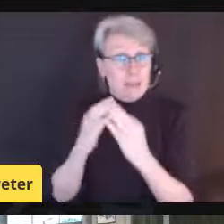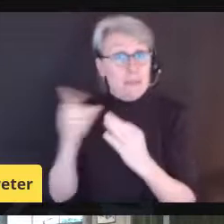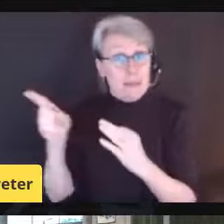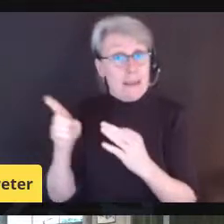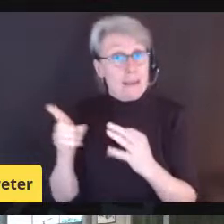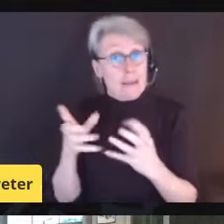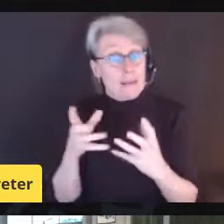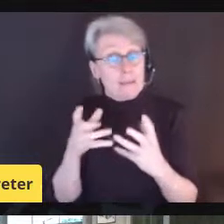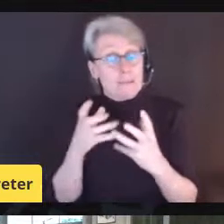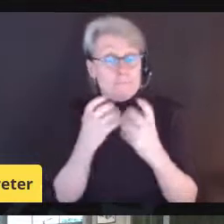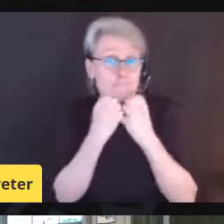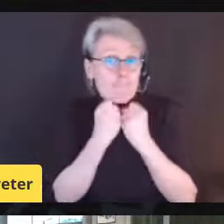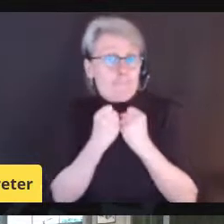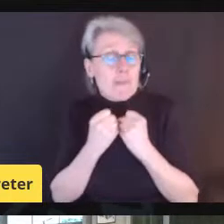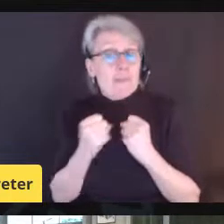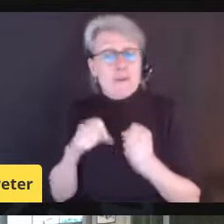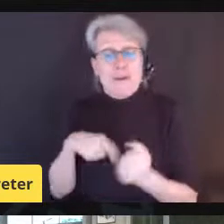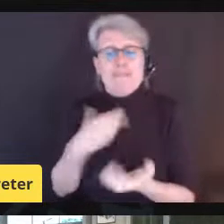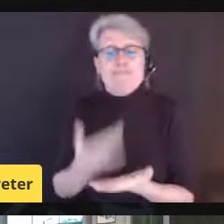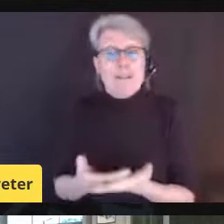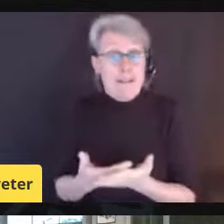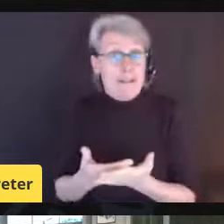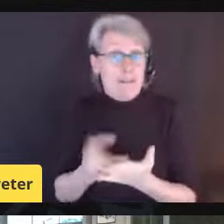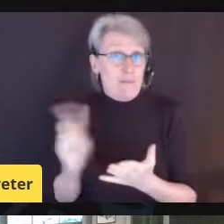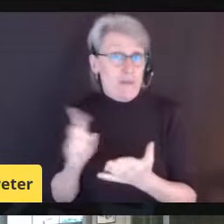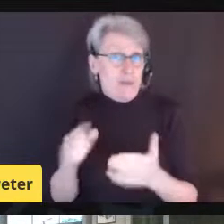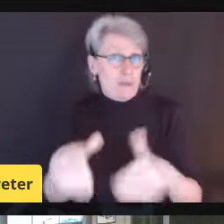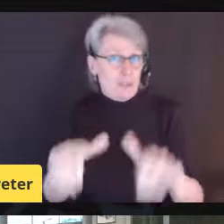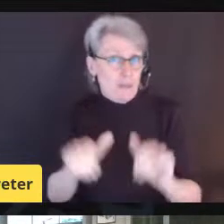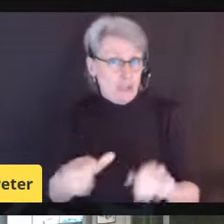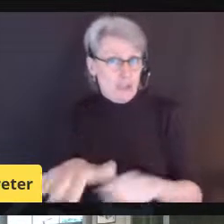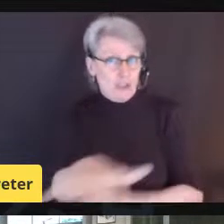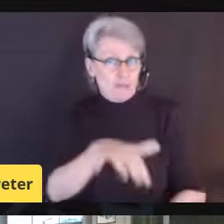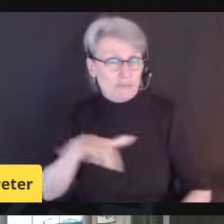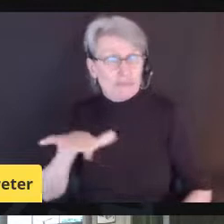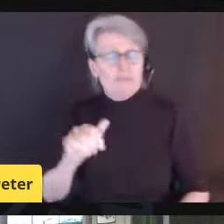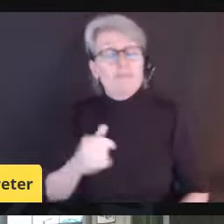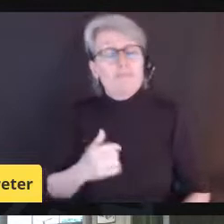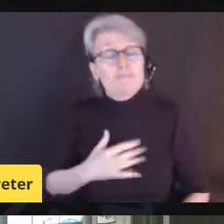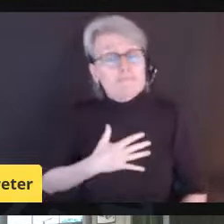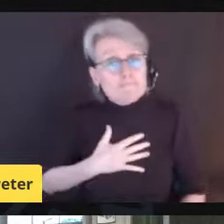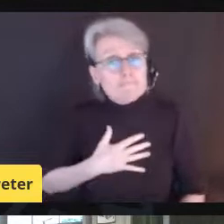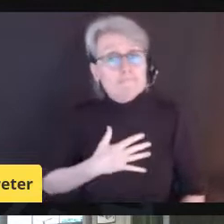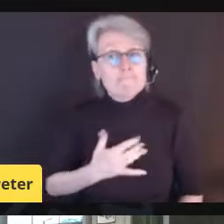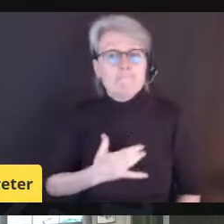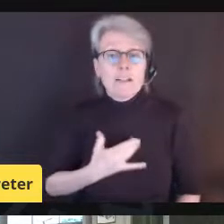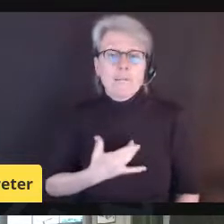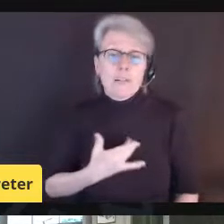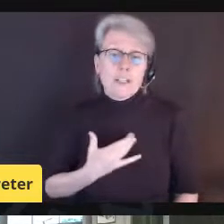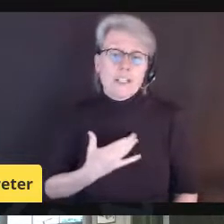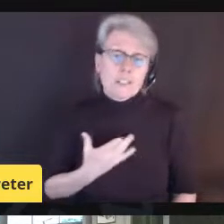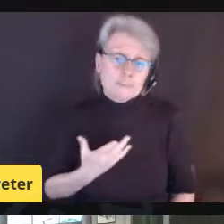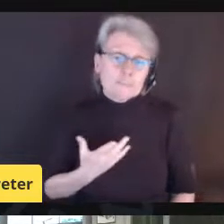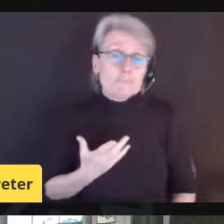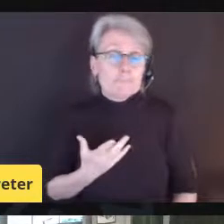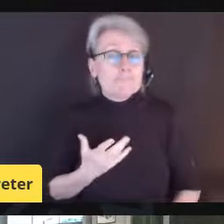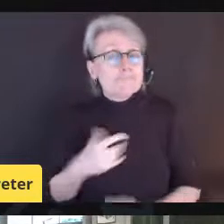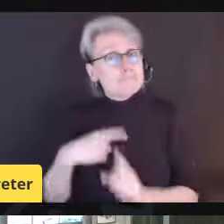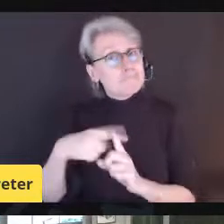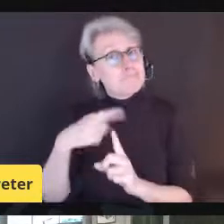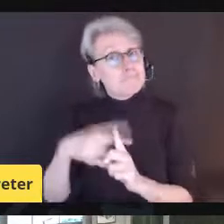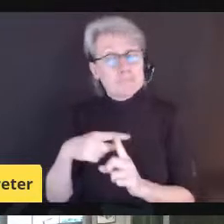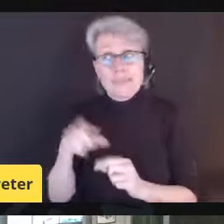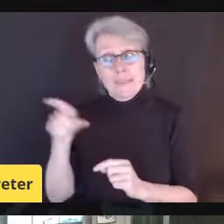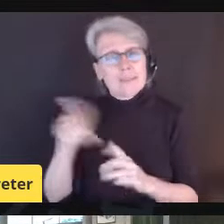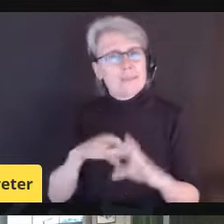And when I actually arrived at the cemetery, I felt very comforted knowing that this